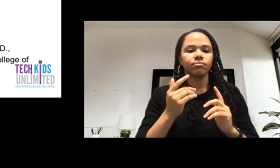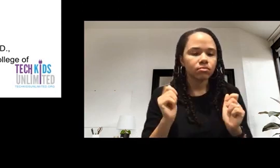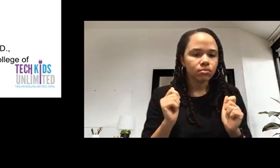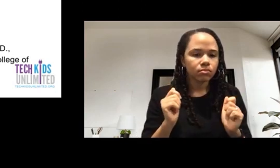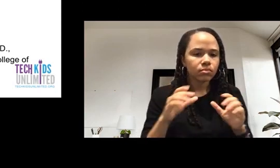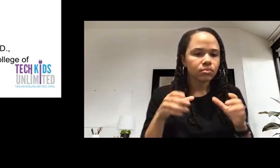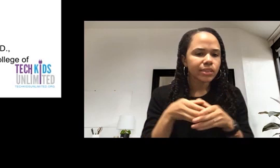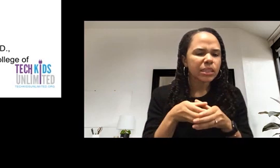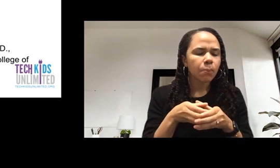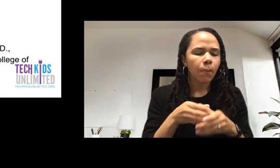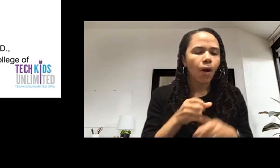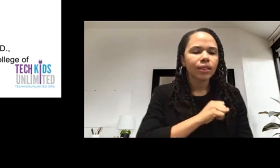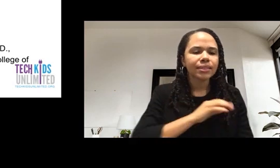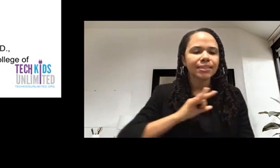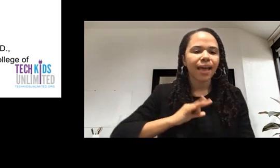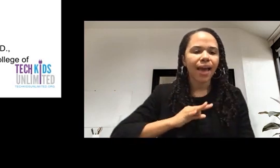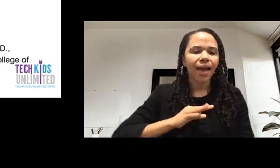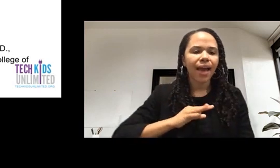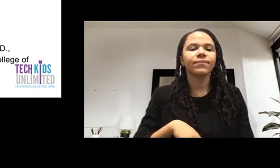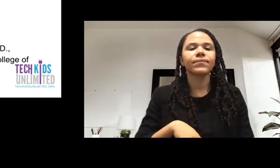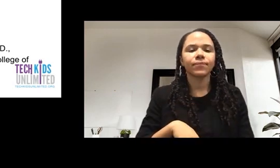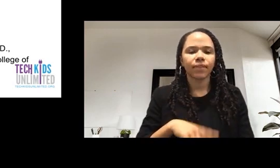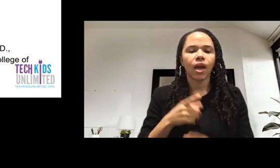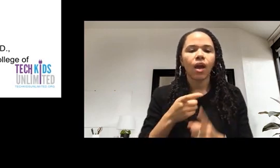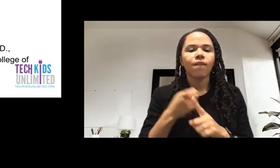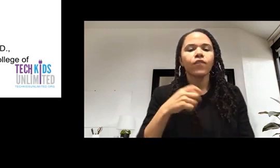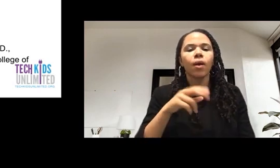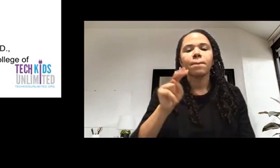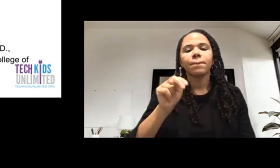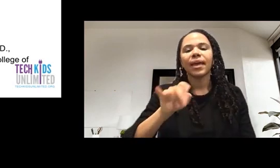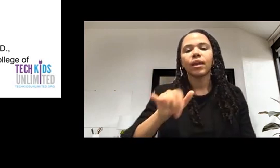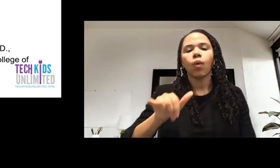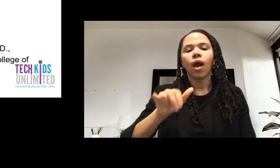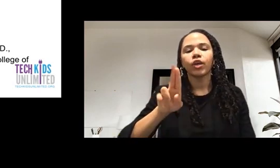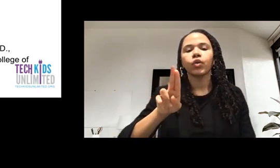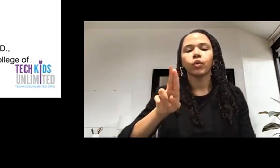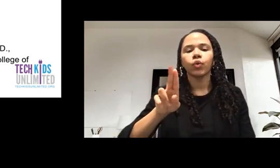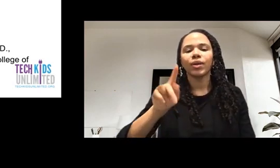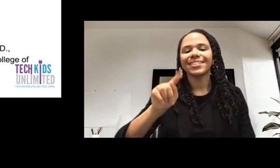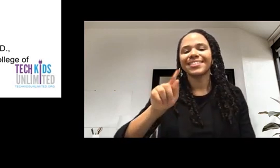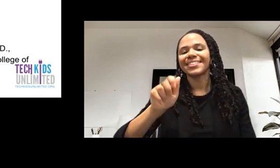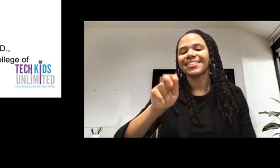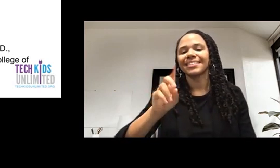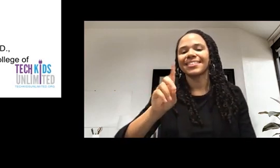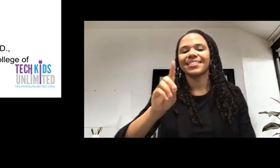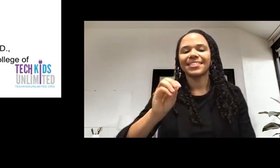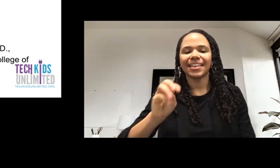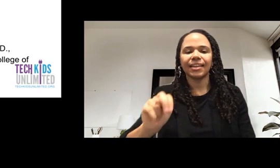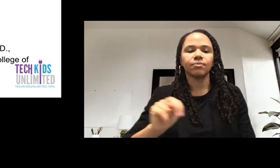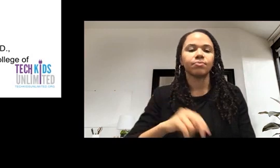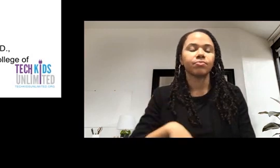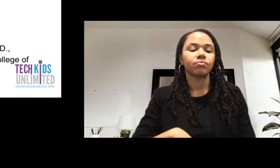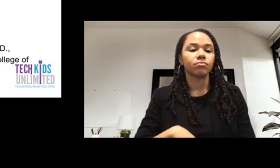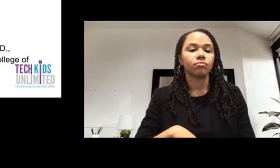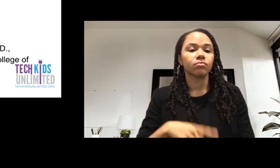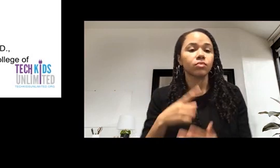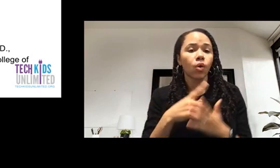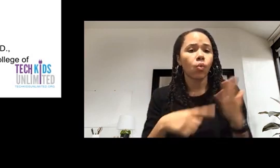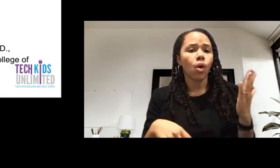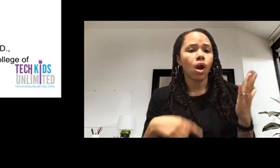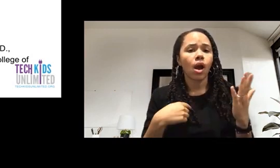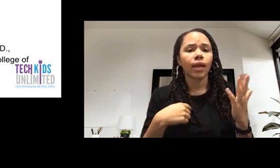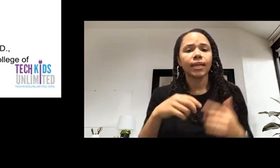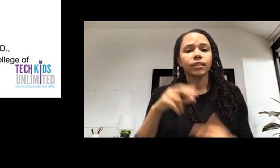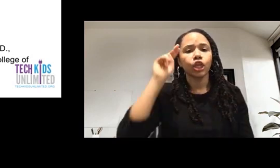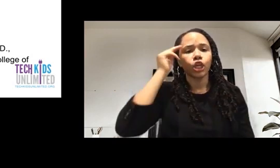NYU Tandon School of Engineering, and you can hear all the people there. So. What is neurodiversity? Judy Singer, an